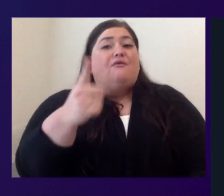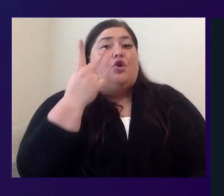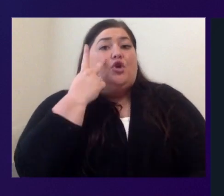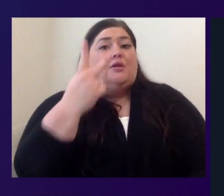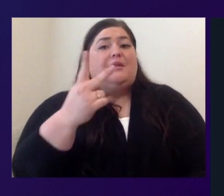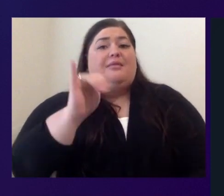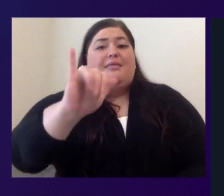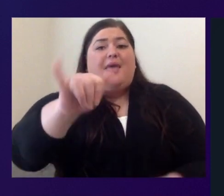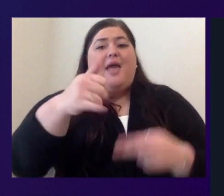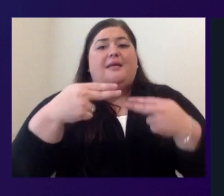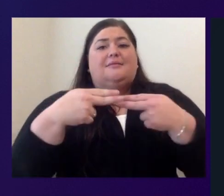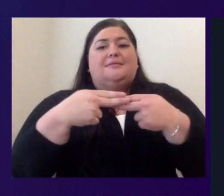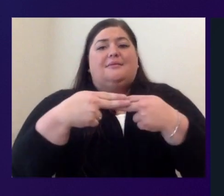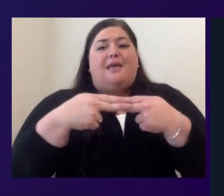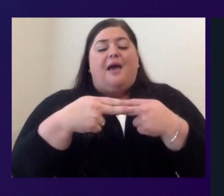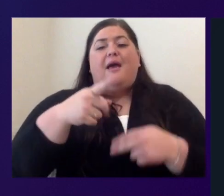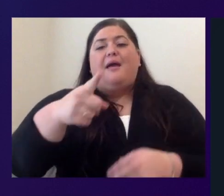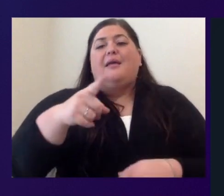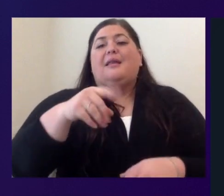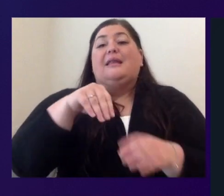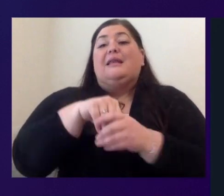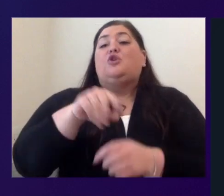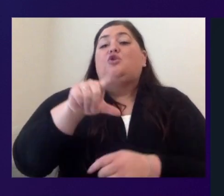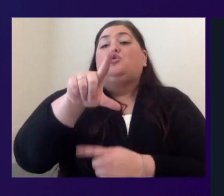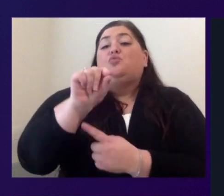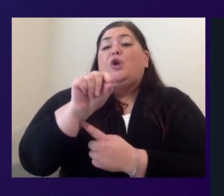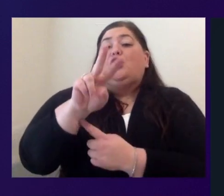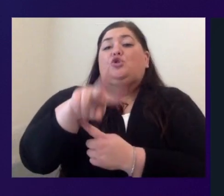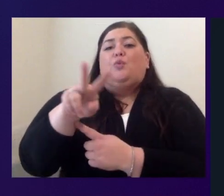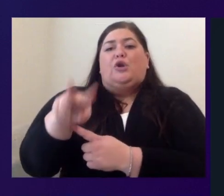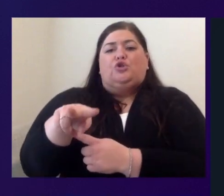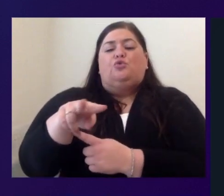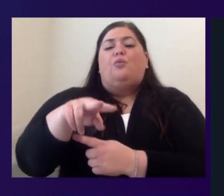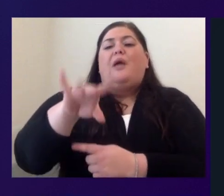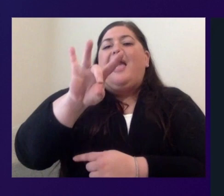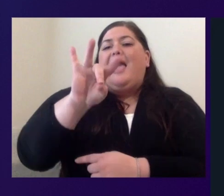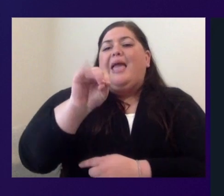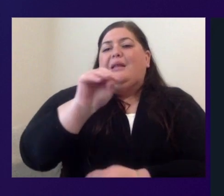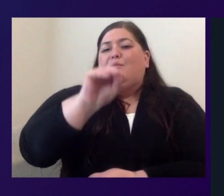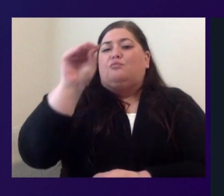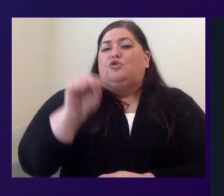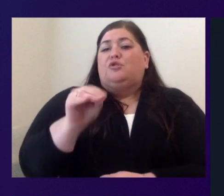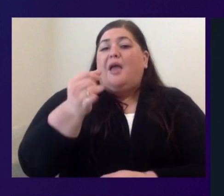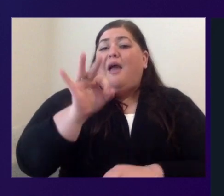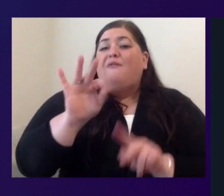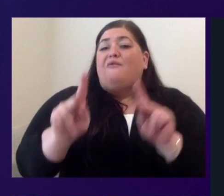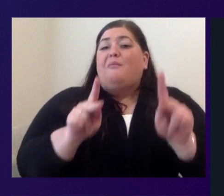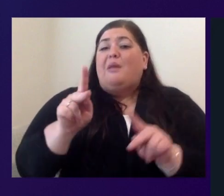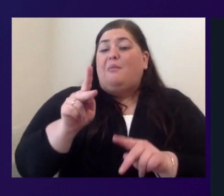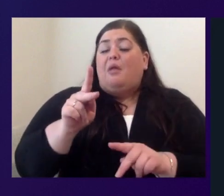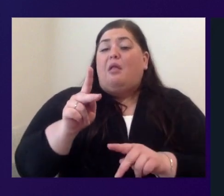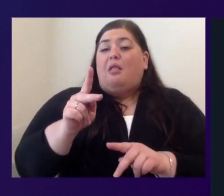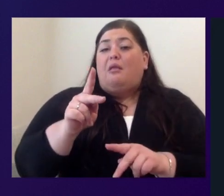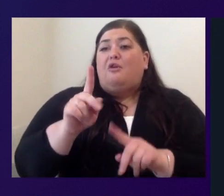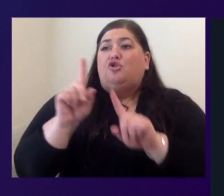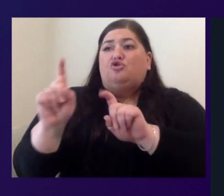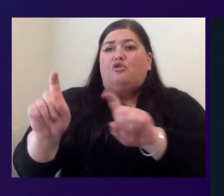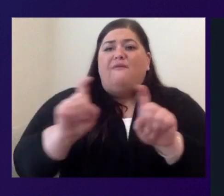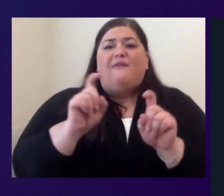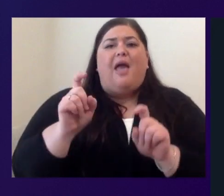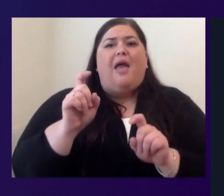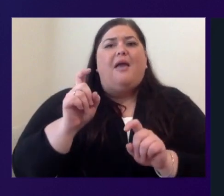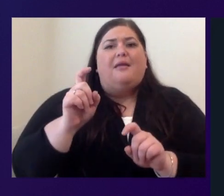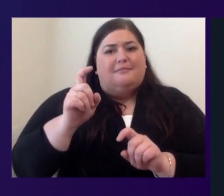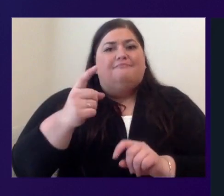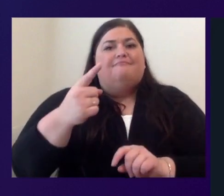by IDC back in 2022, and 80% of the people who were surveyed, they said they would like to consume